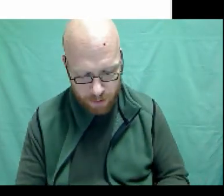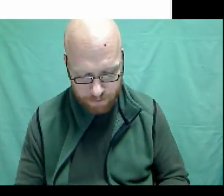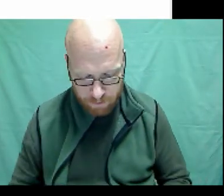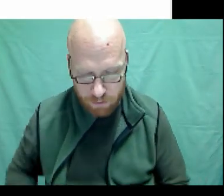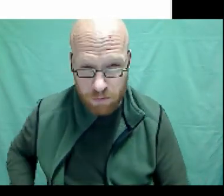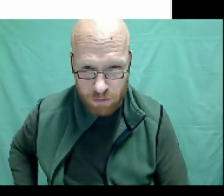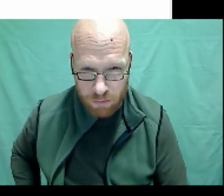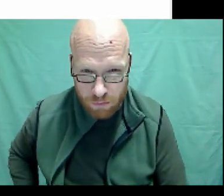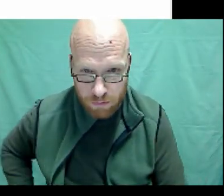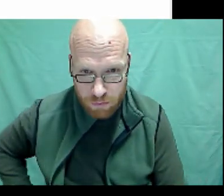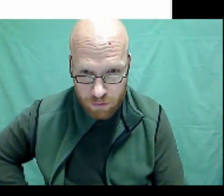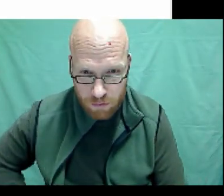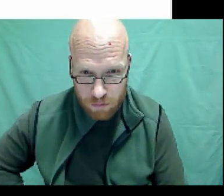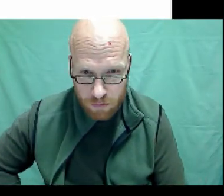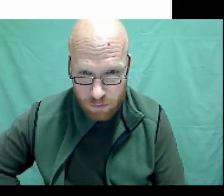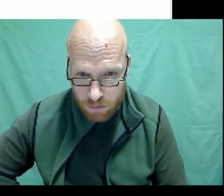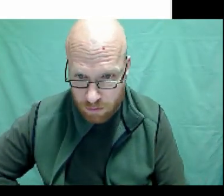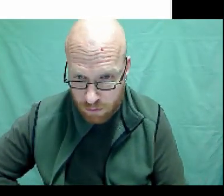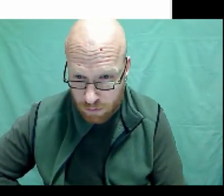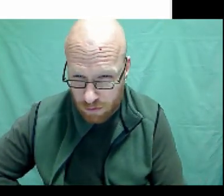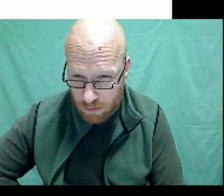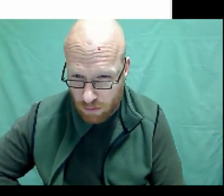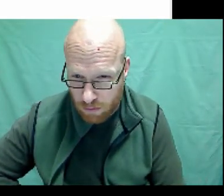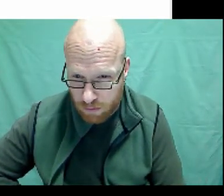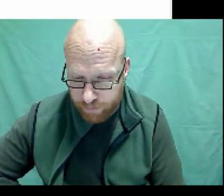parentheses x minus 3 squared.